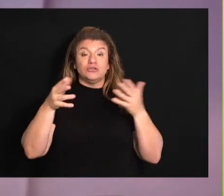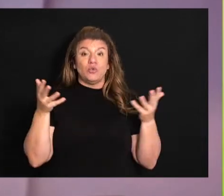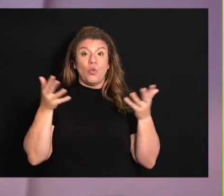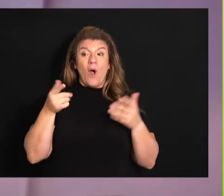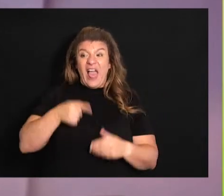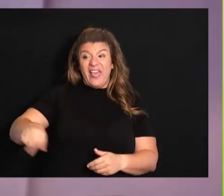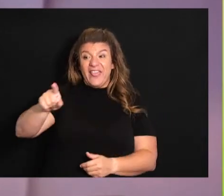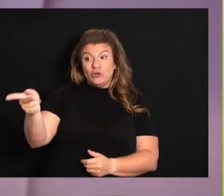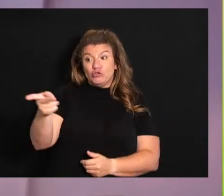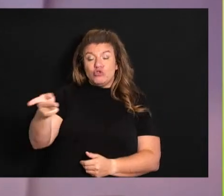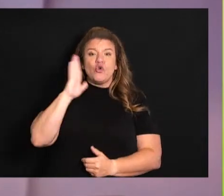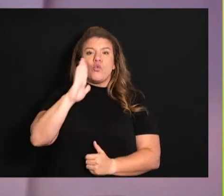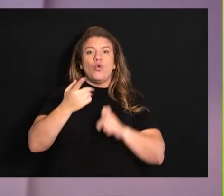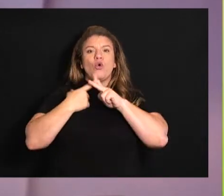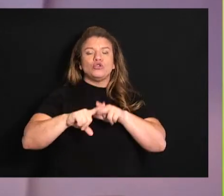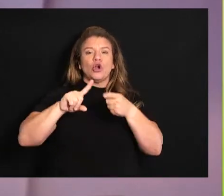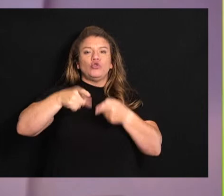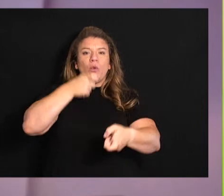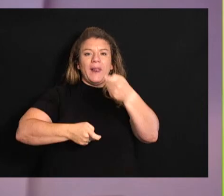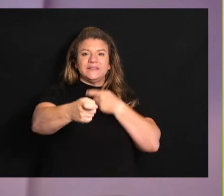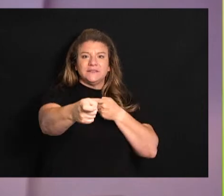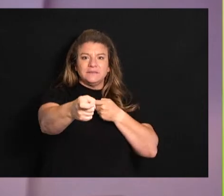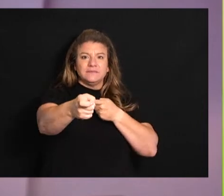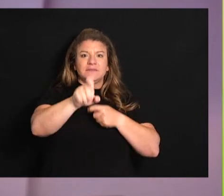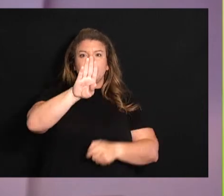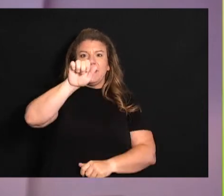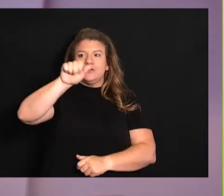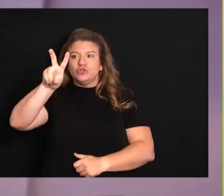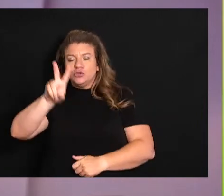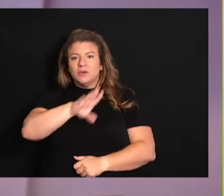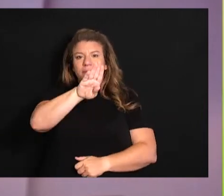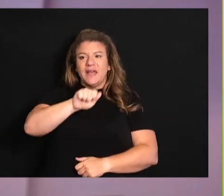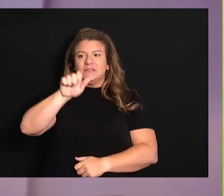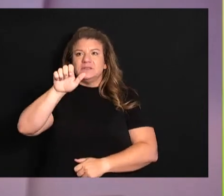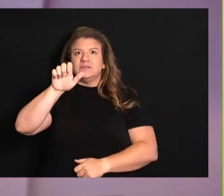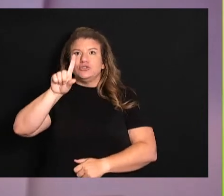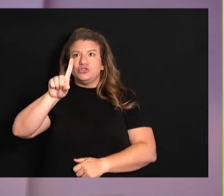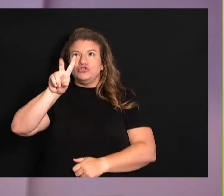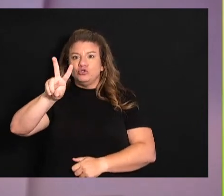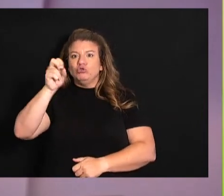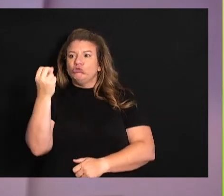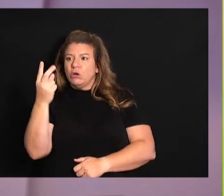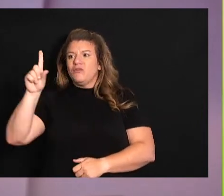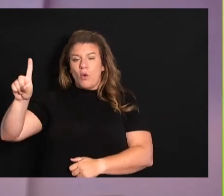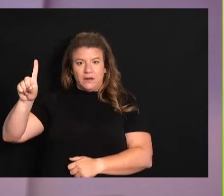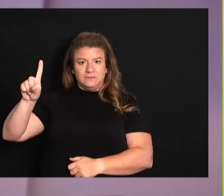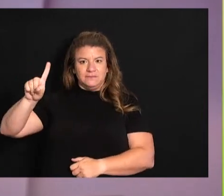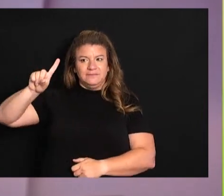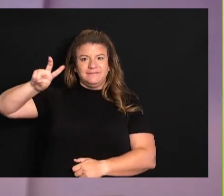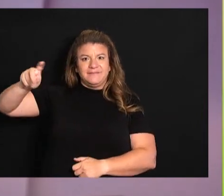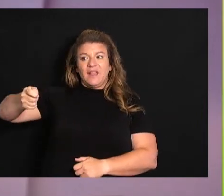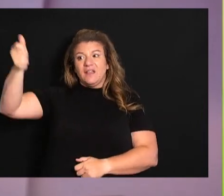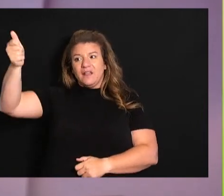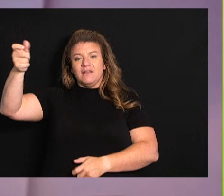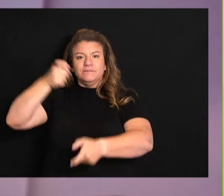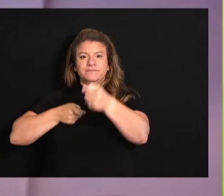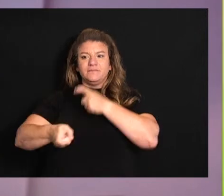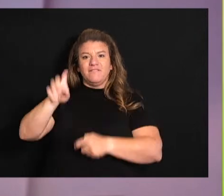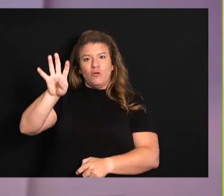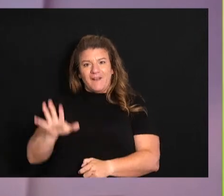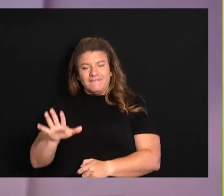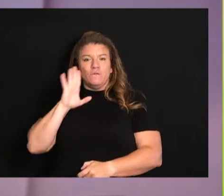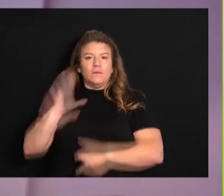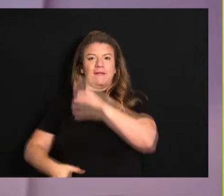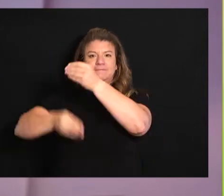two variants will start to replace the BA2 and the BA2.12.1 variants in the next several weeks